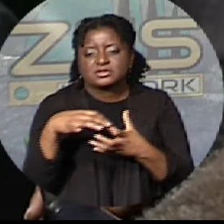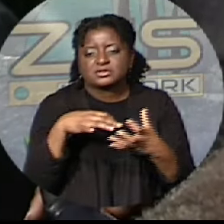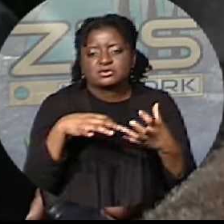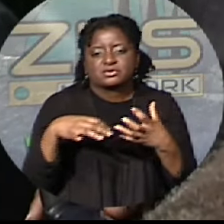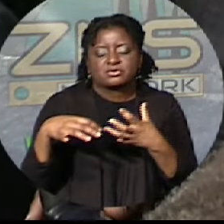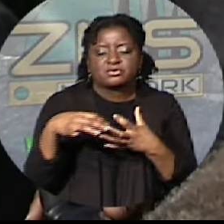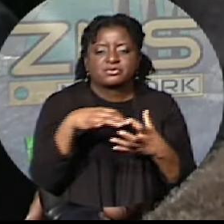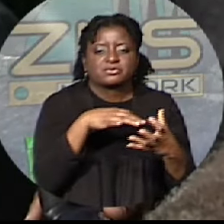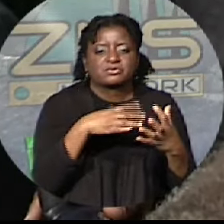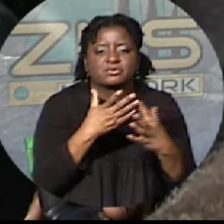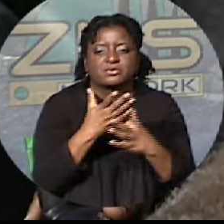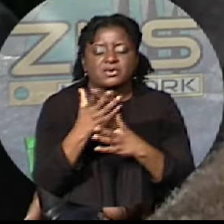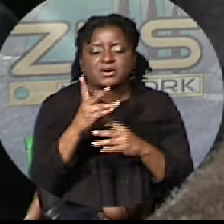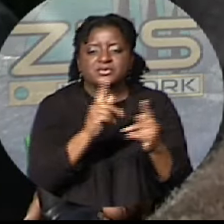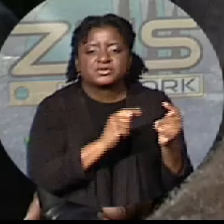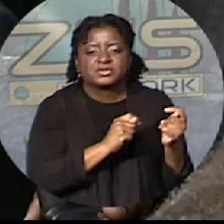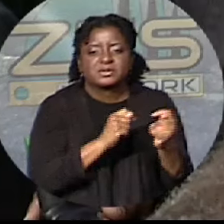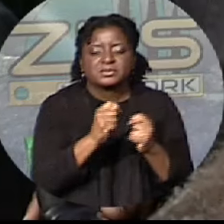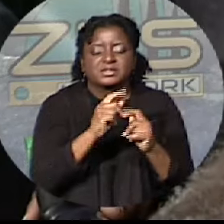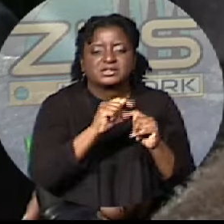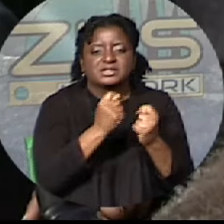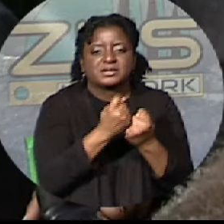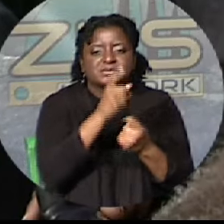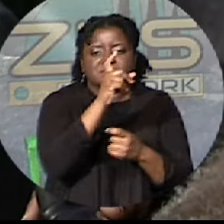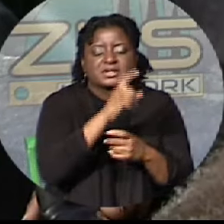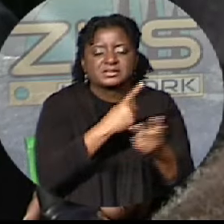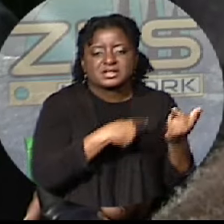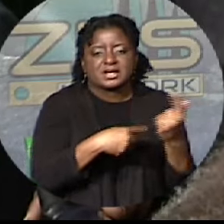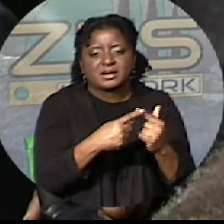tournament. Teams must come prepared to play.